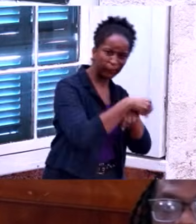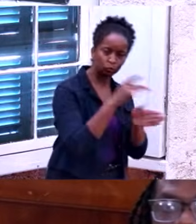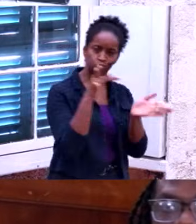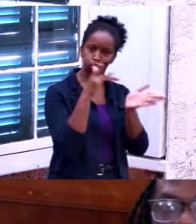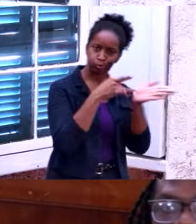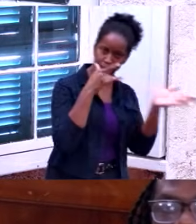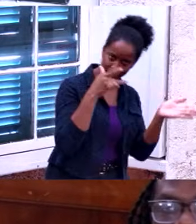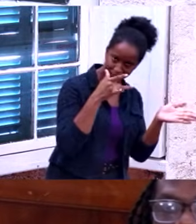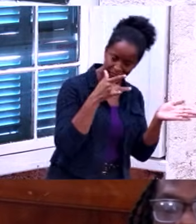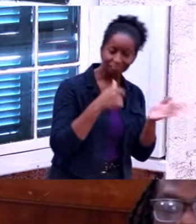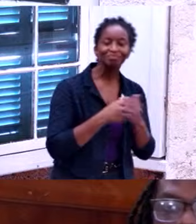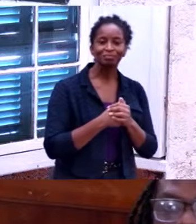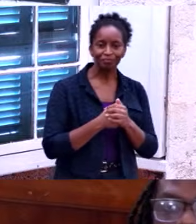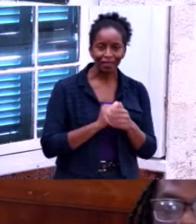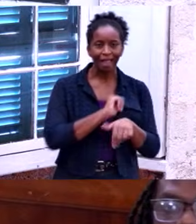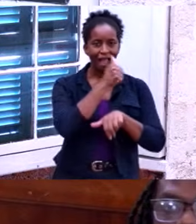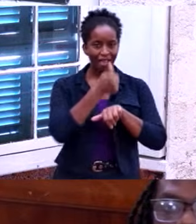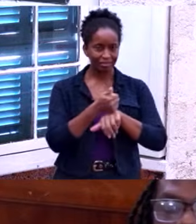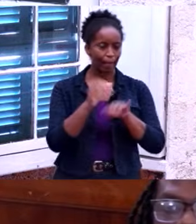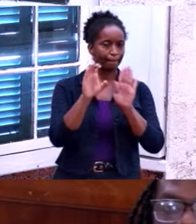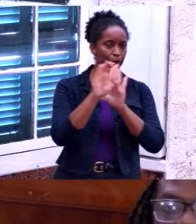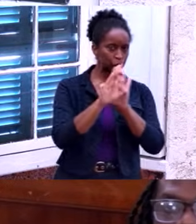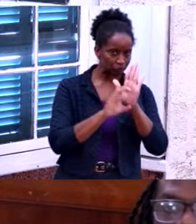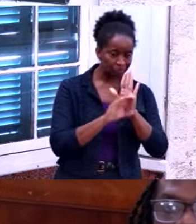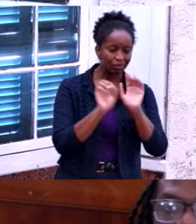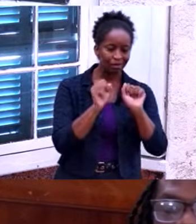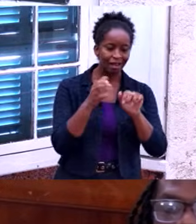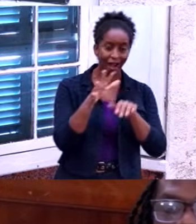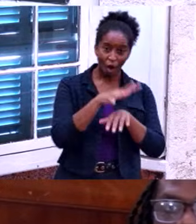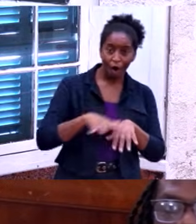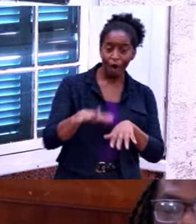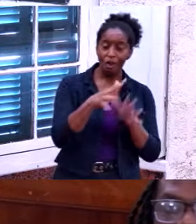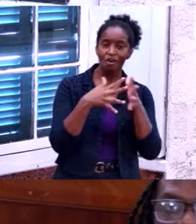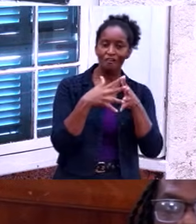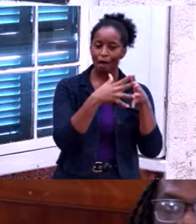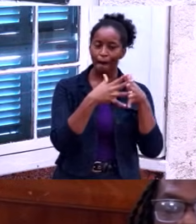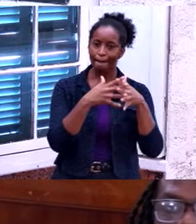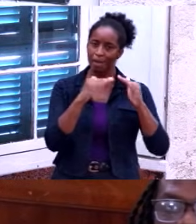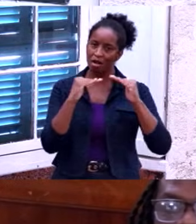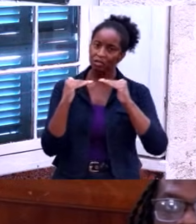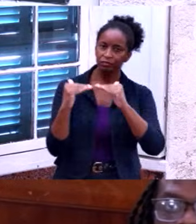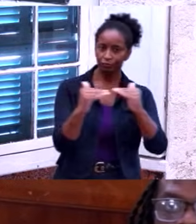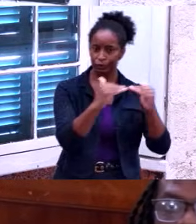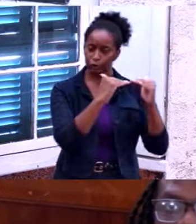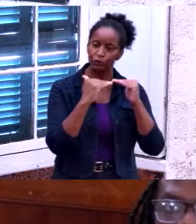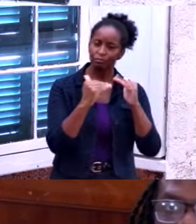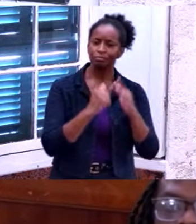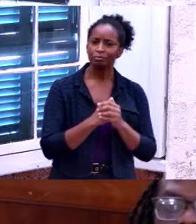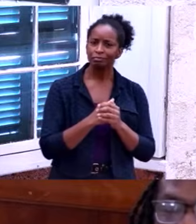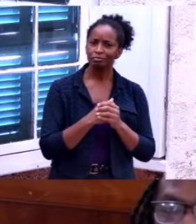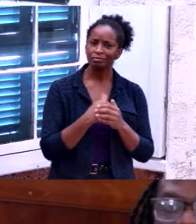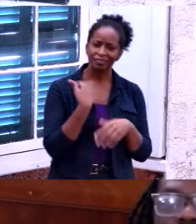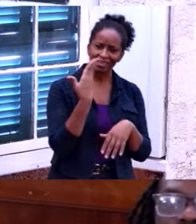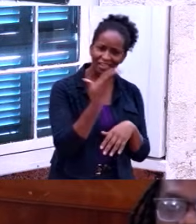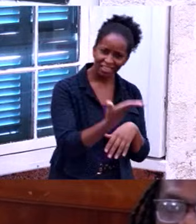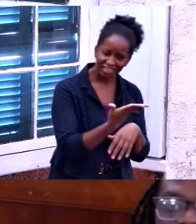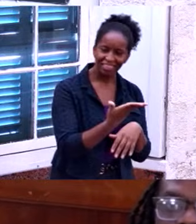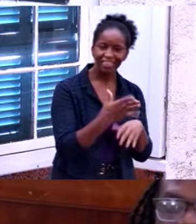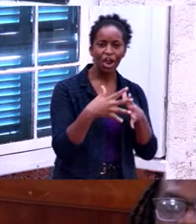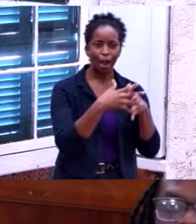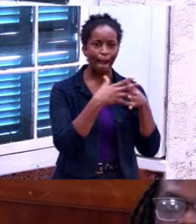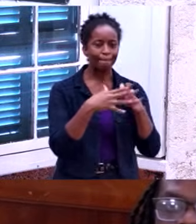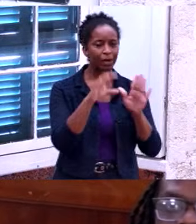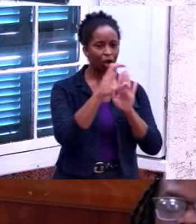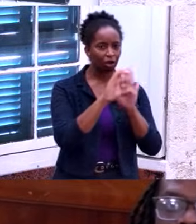that's undemocratic, the United States system can't be changed because the Constitution of the United States was not made in a way to allow for change. So they do